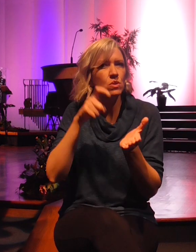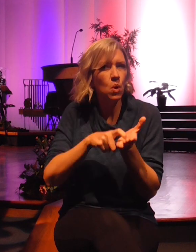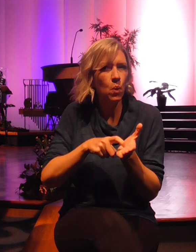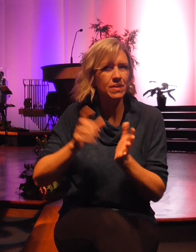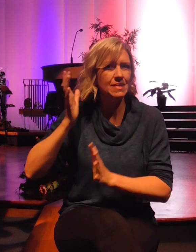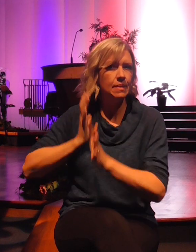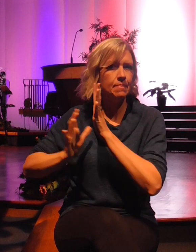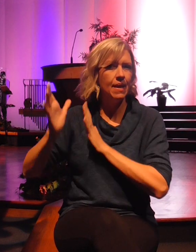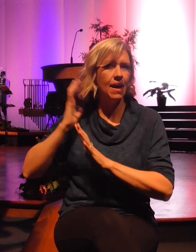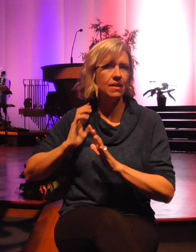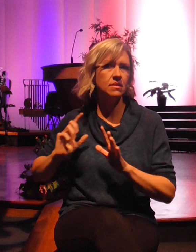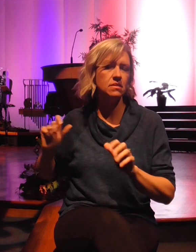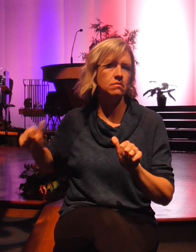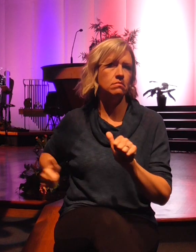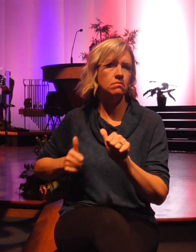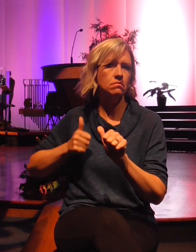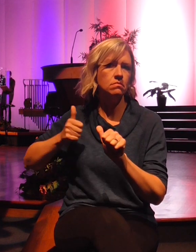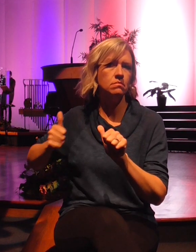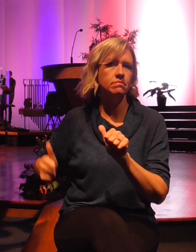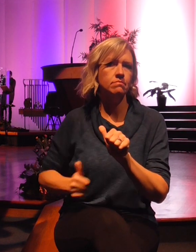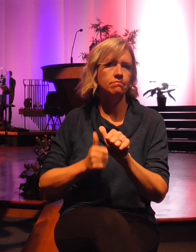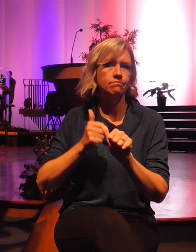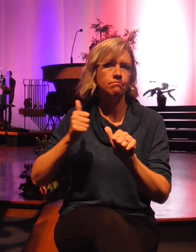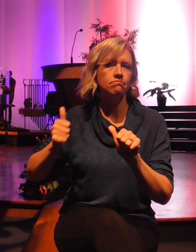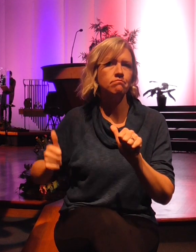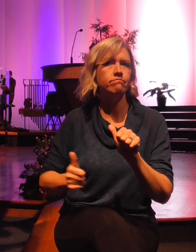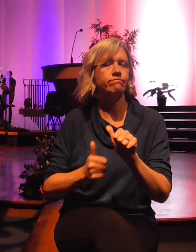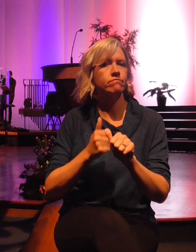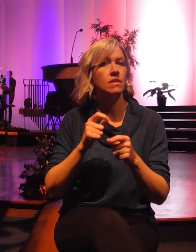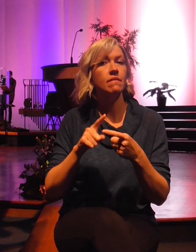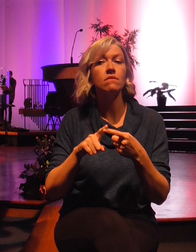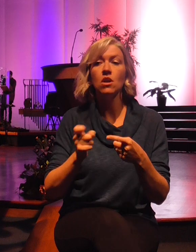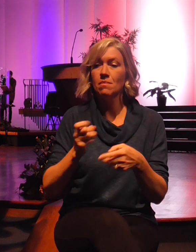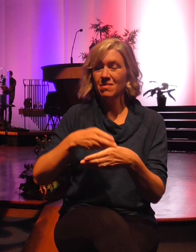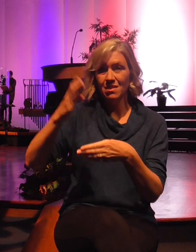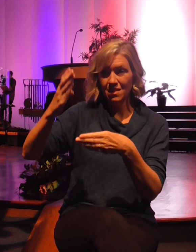Pastor calling from